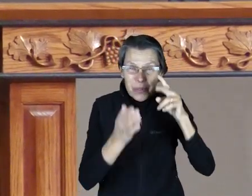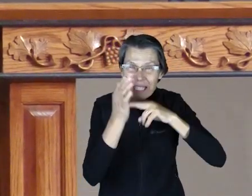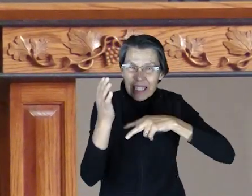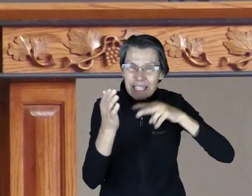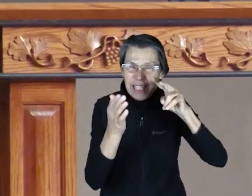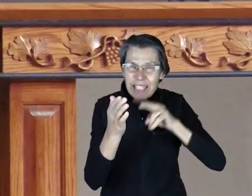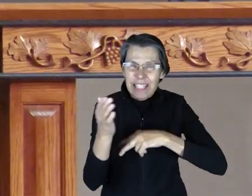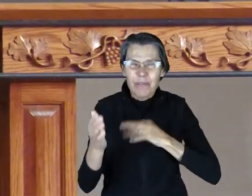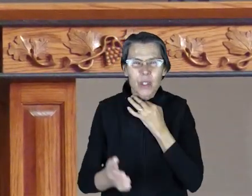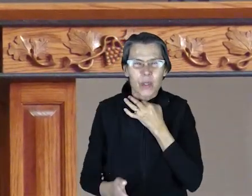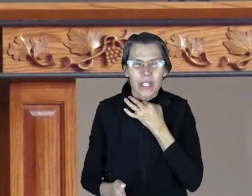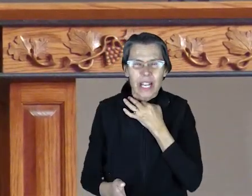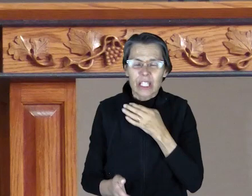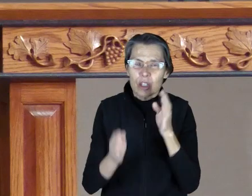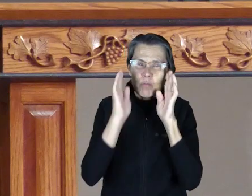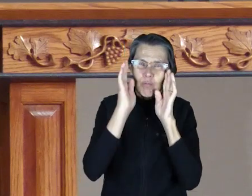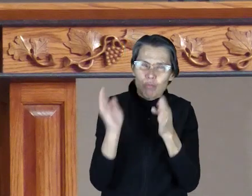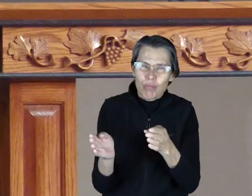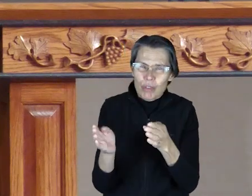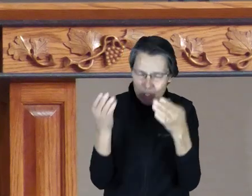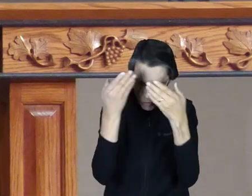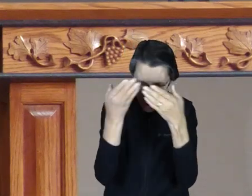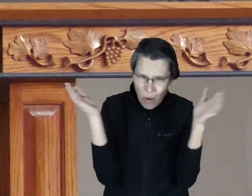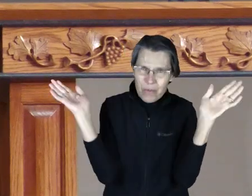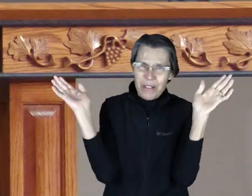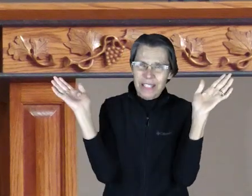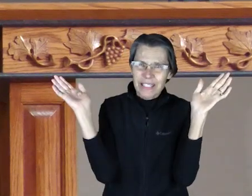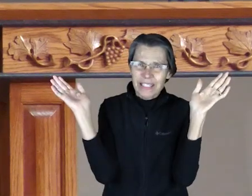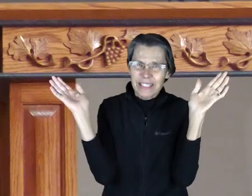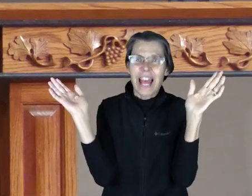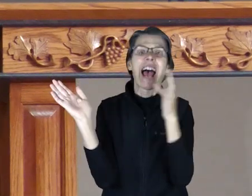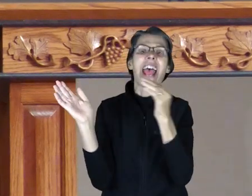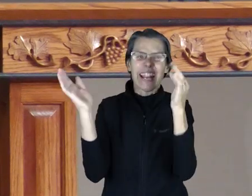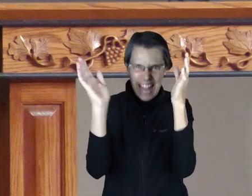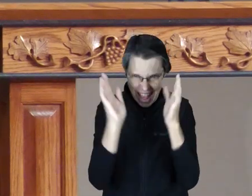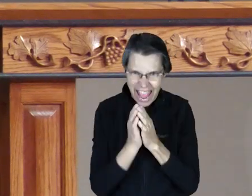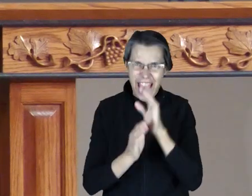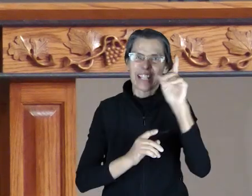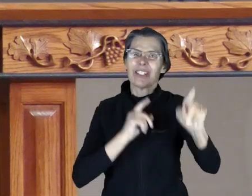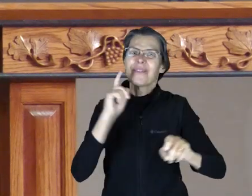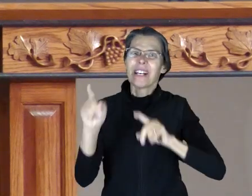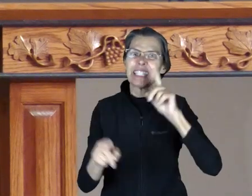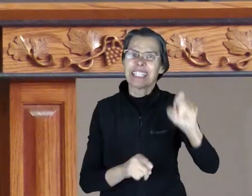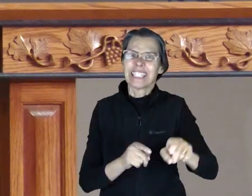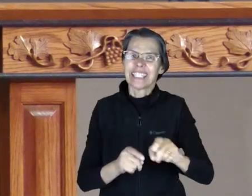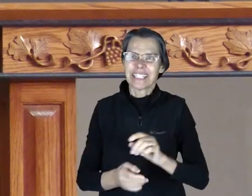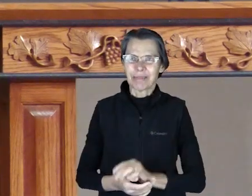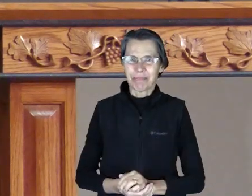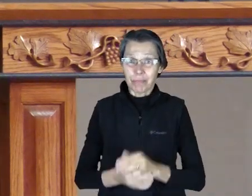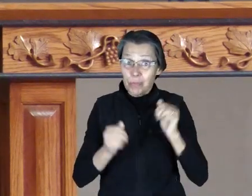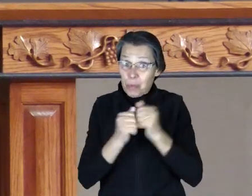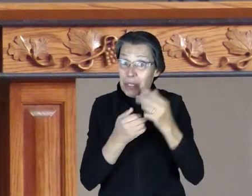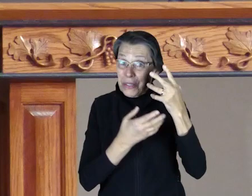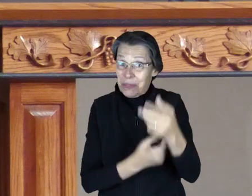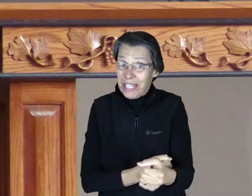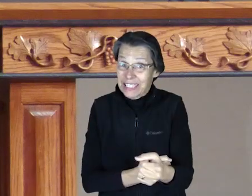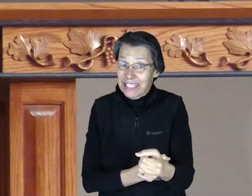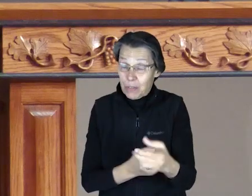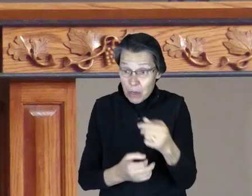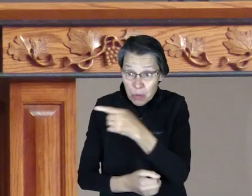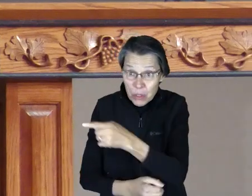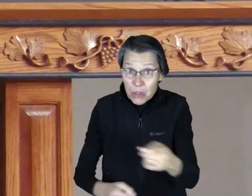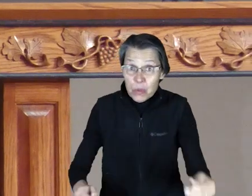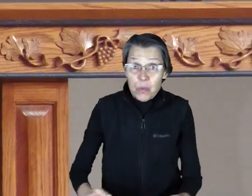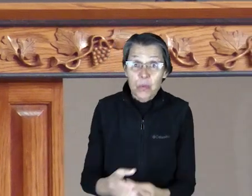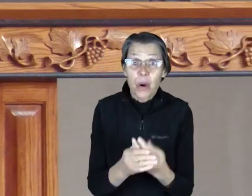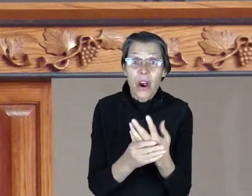God's Spirit, read with curiosity. Listen with openness, and don't be afraid to ask questions with